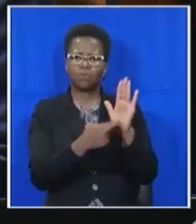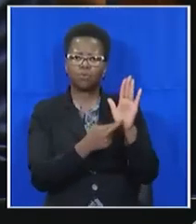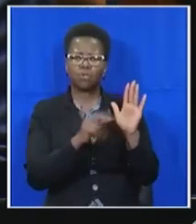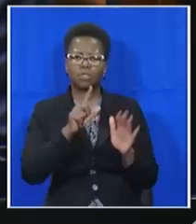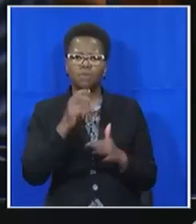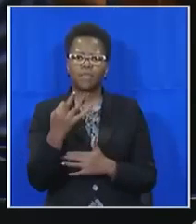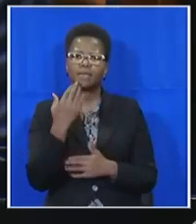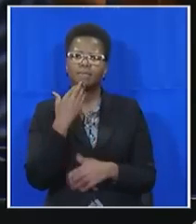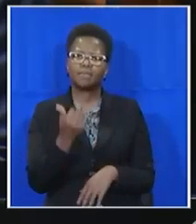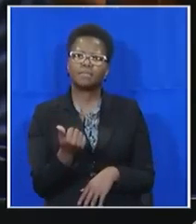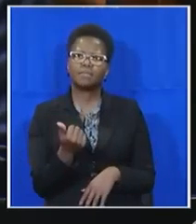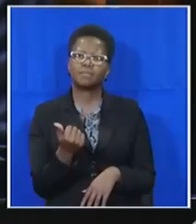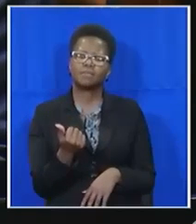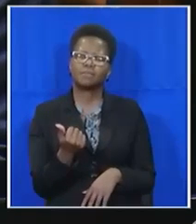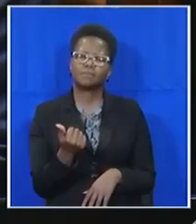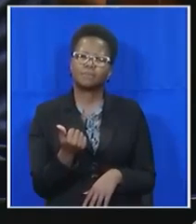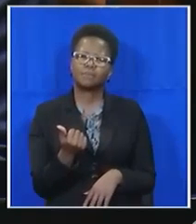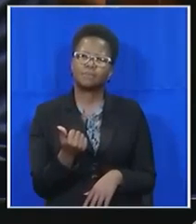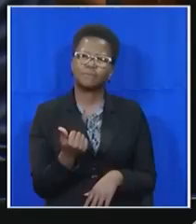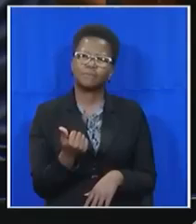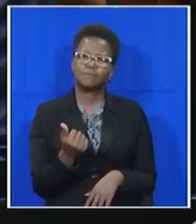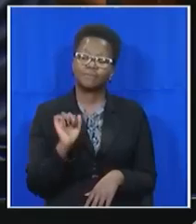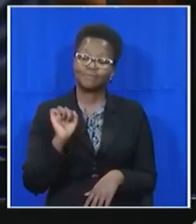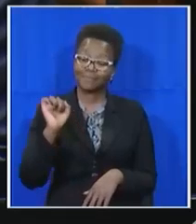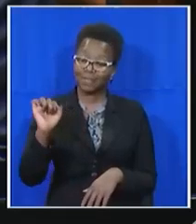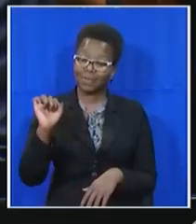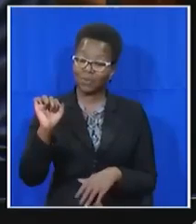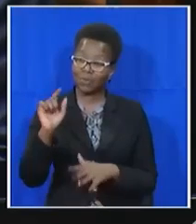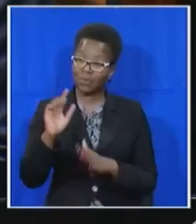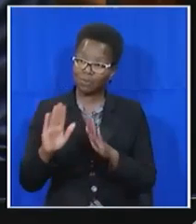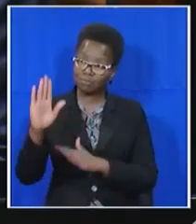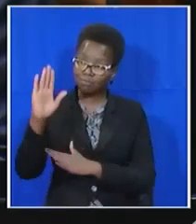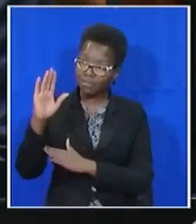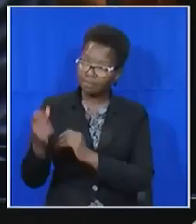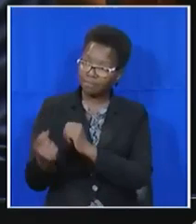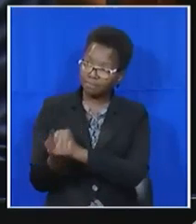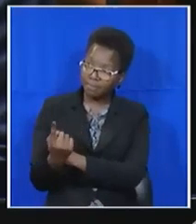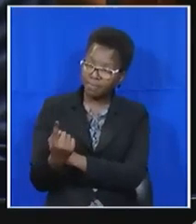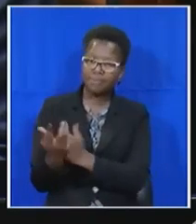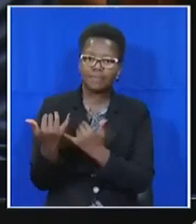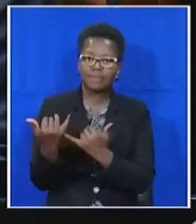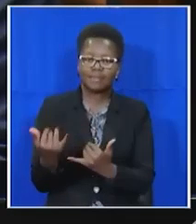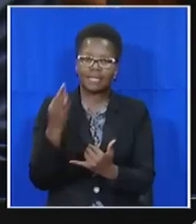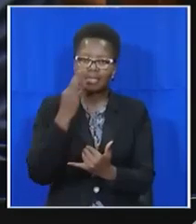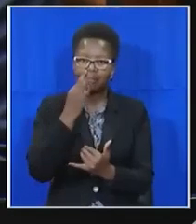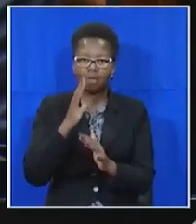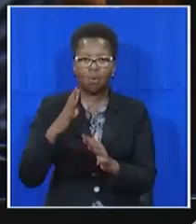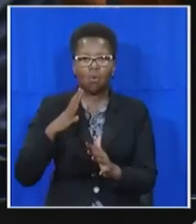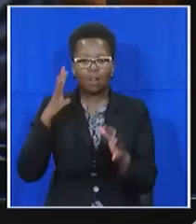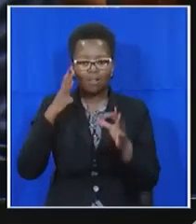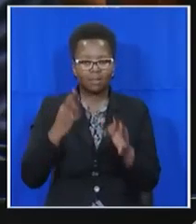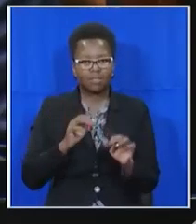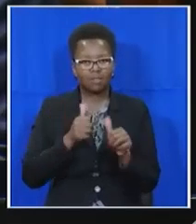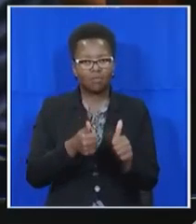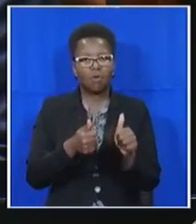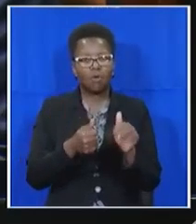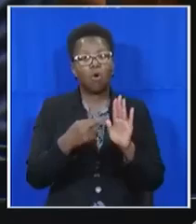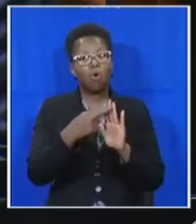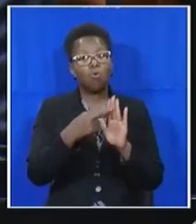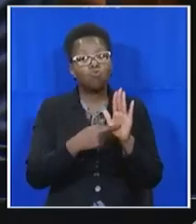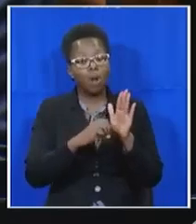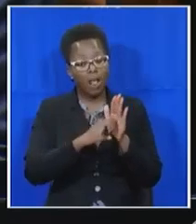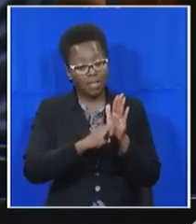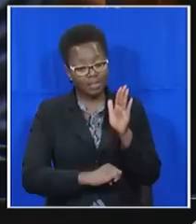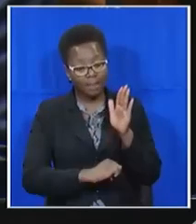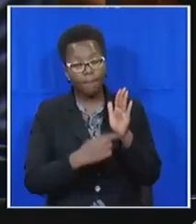Honorable Member, no point of order may be raised in response to a considered ruling in terms of Sub-Rule 5. But